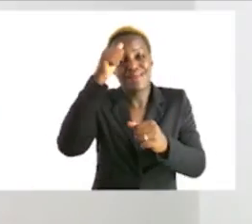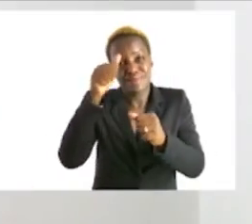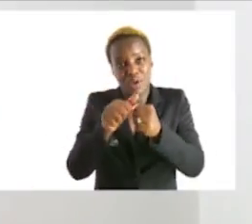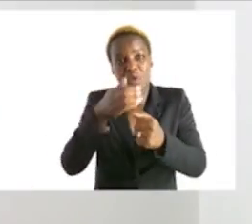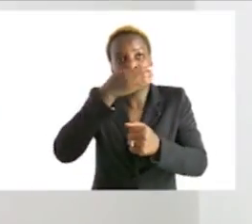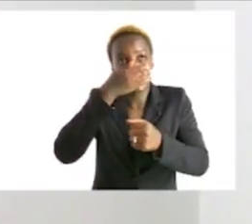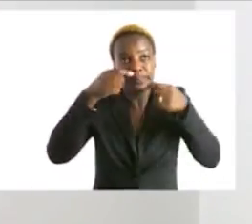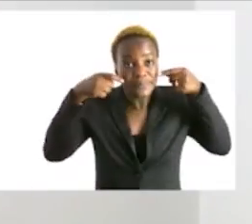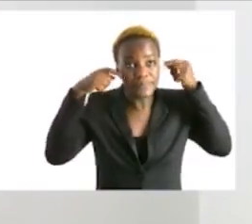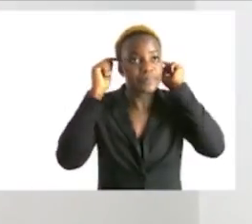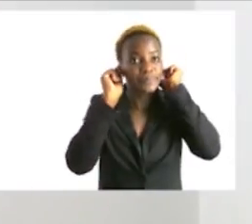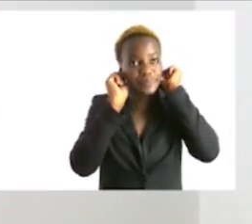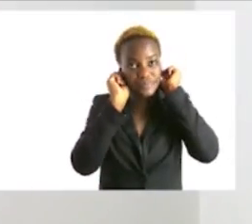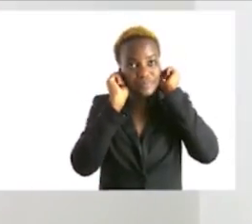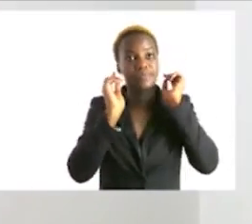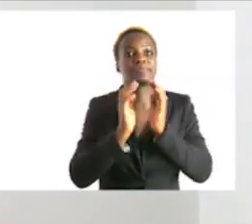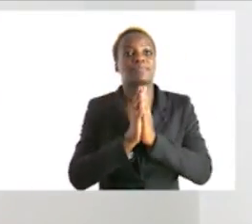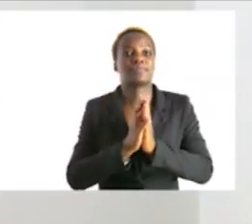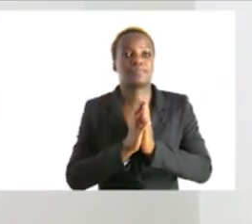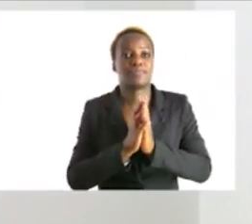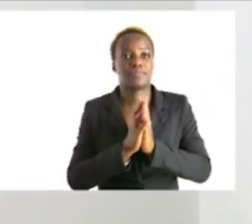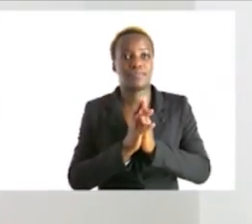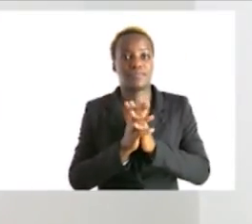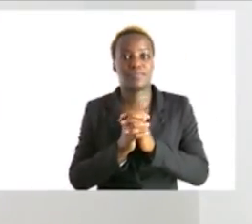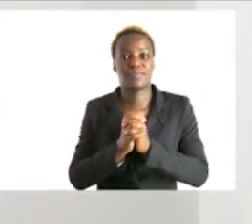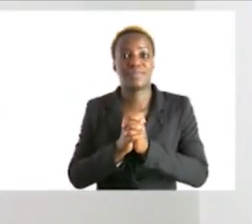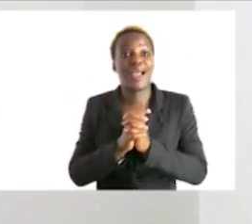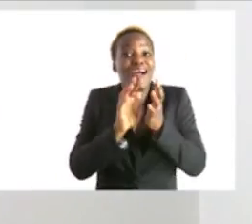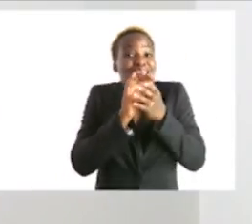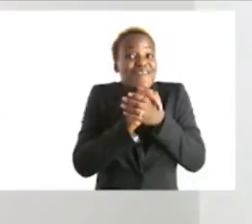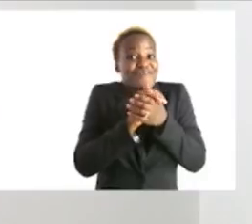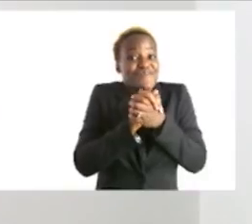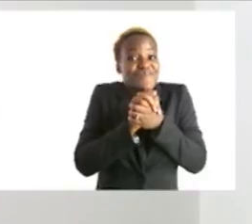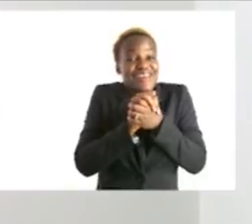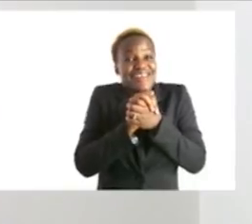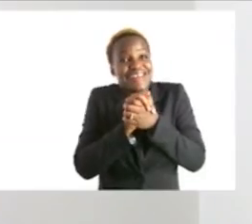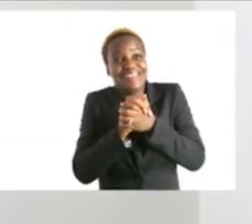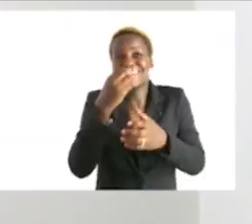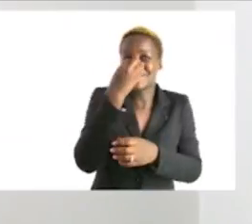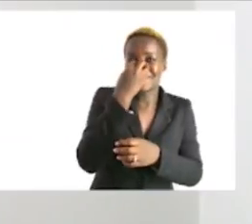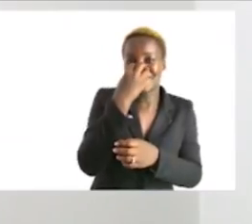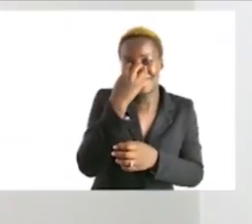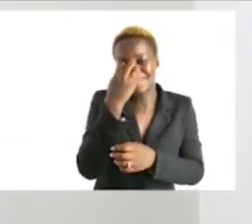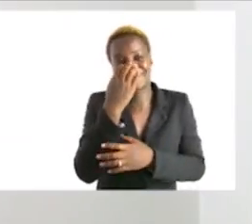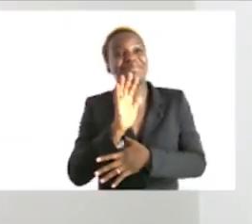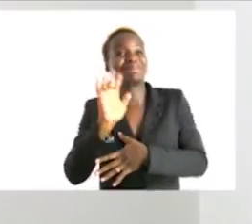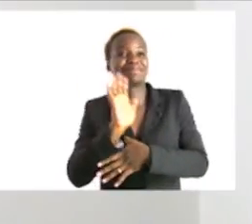your mask and we are going to invite our friend sozki to come and say goodbye